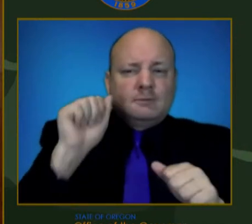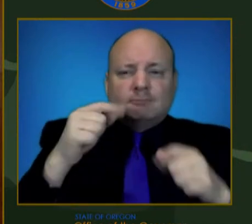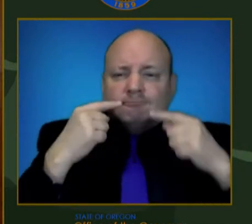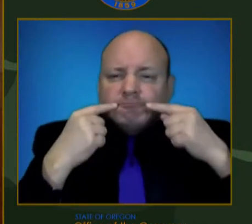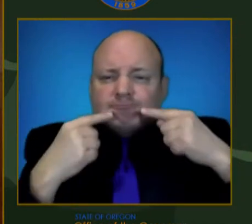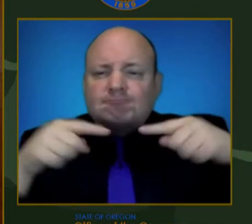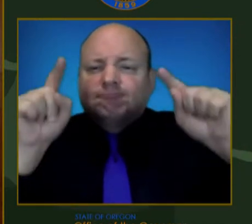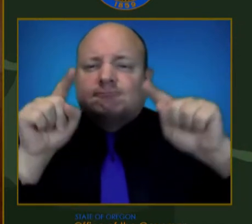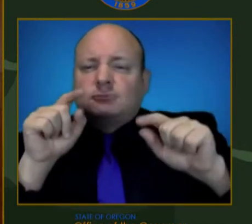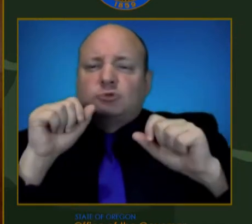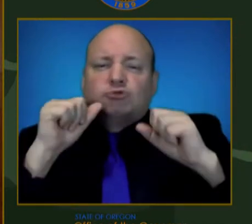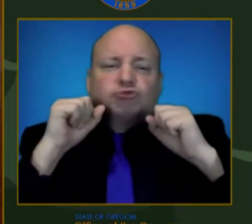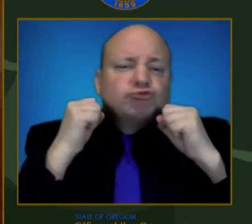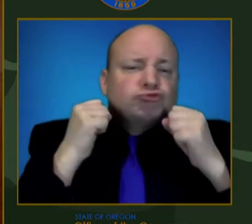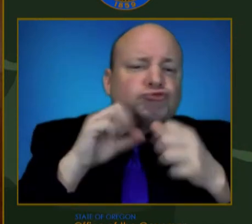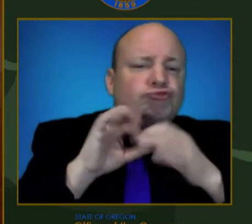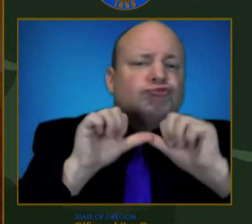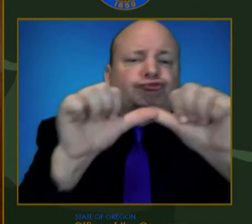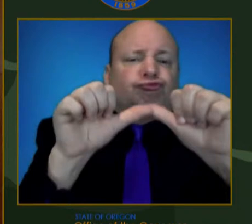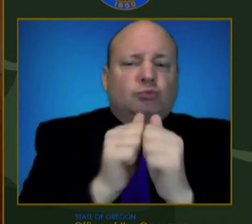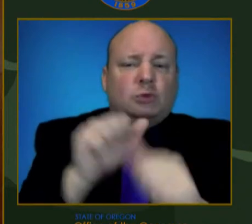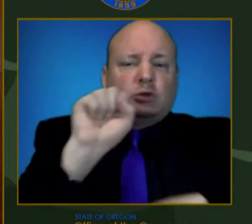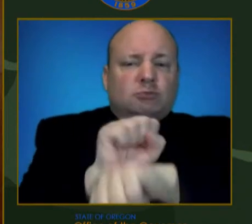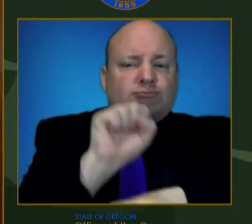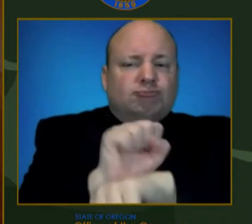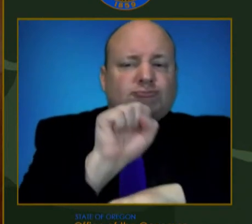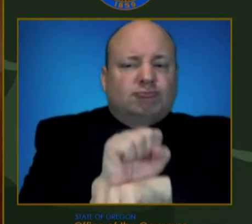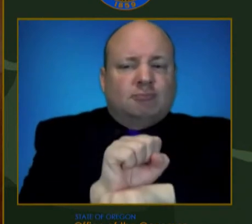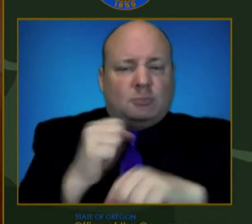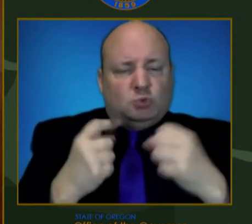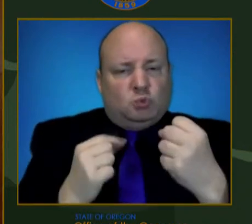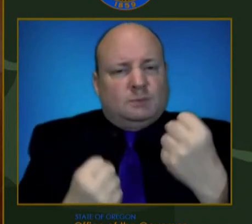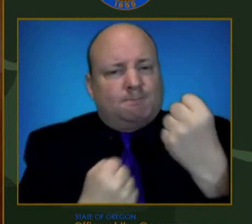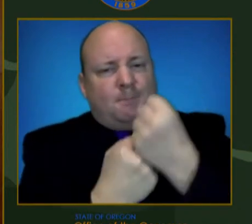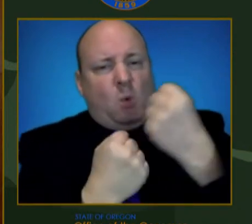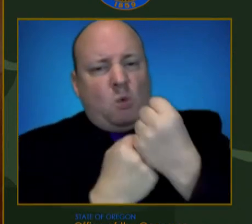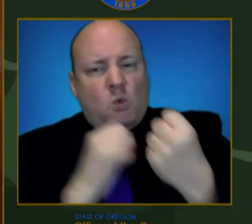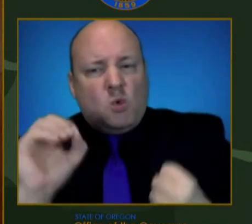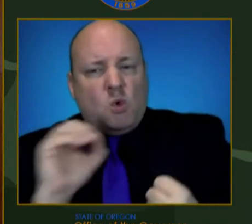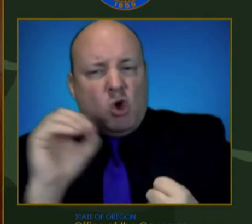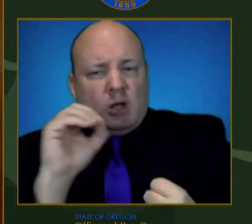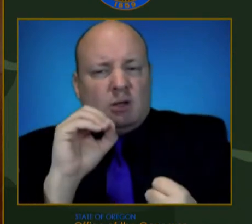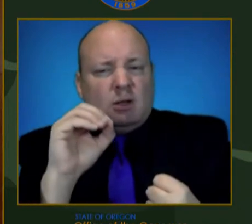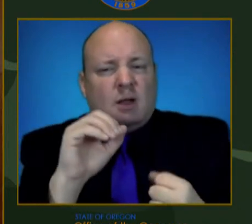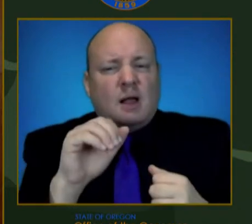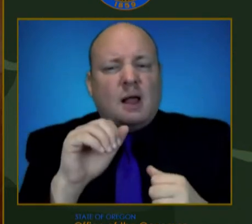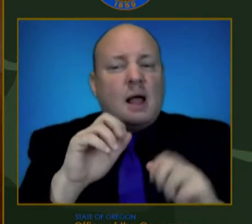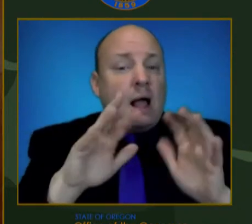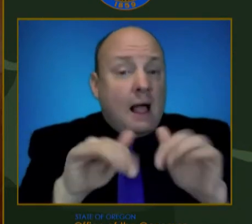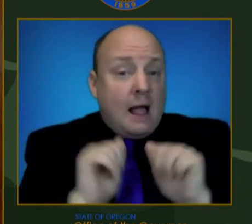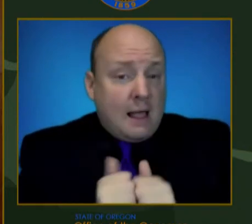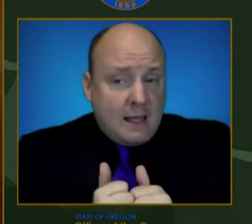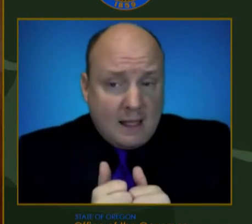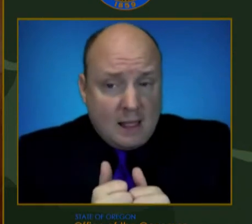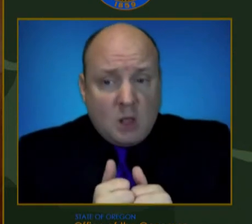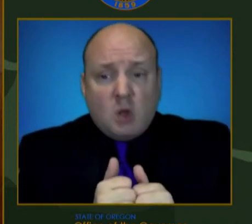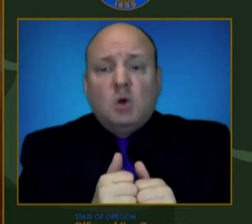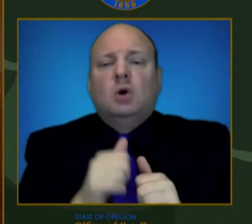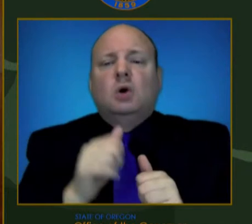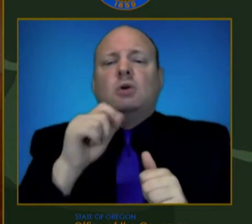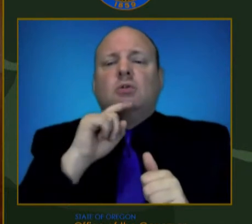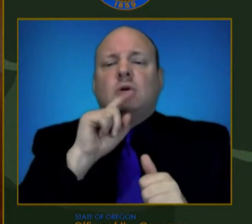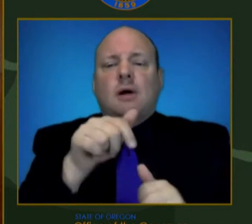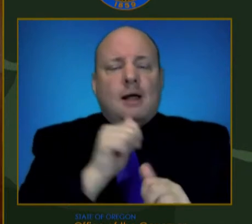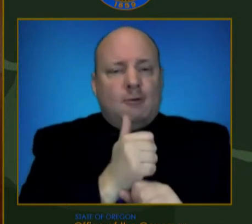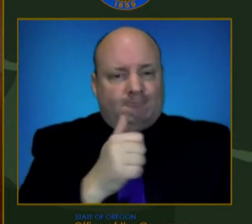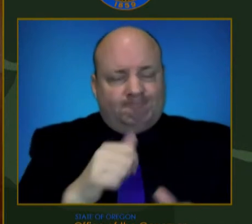strong workforce for Oregon. I will bolster that workforce by providing access to childcare so that parents